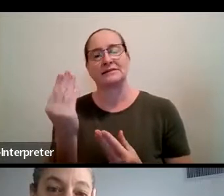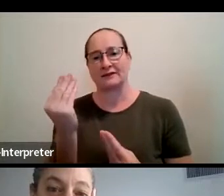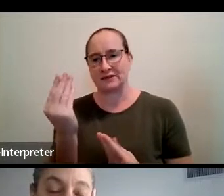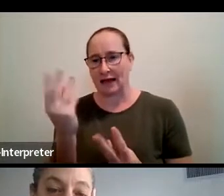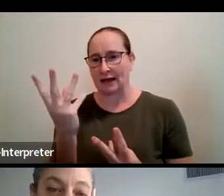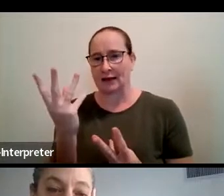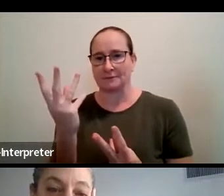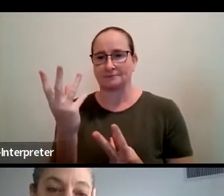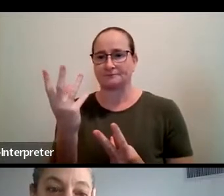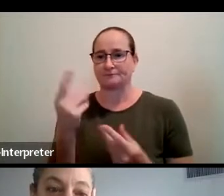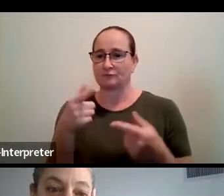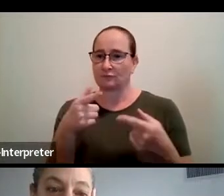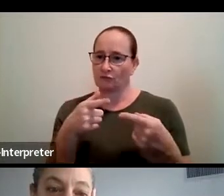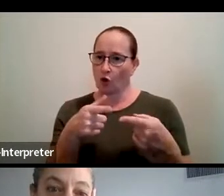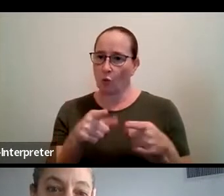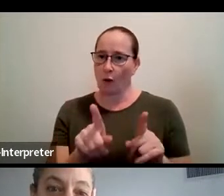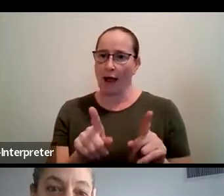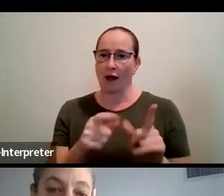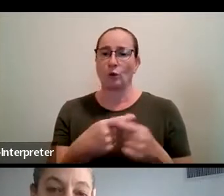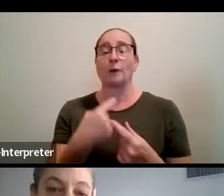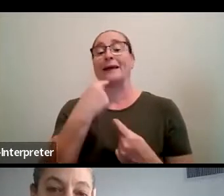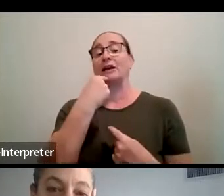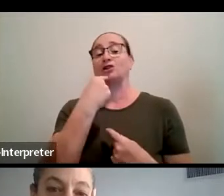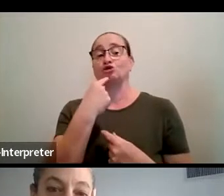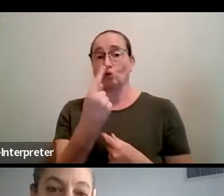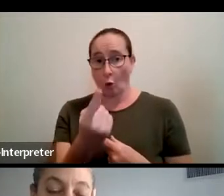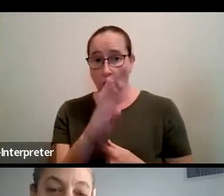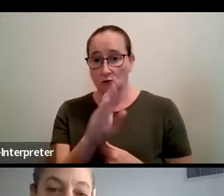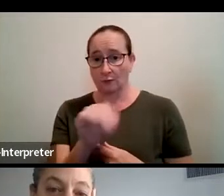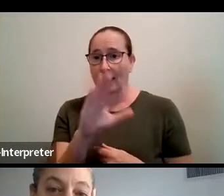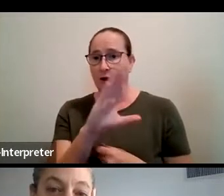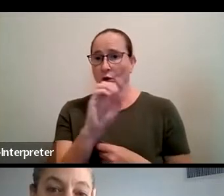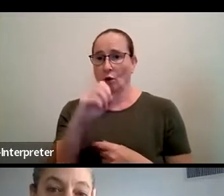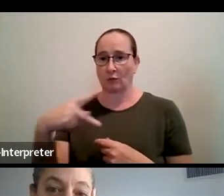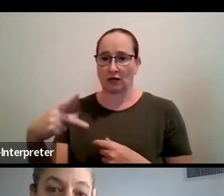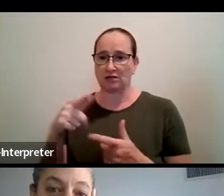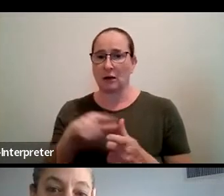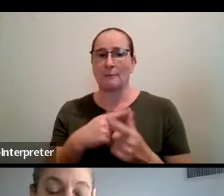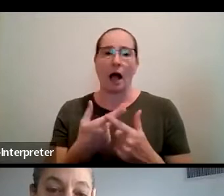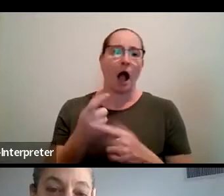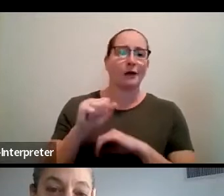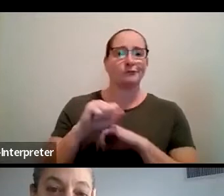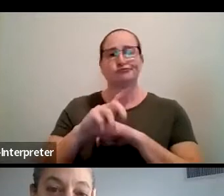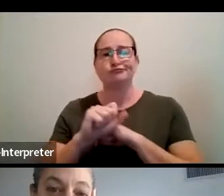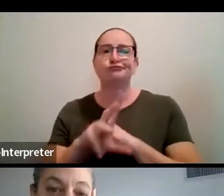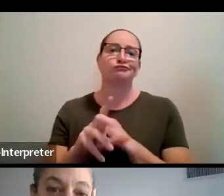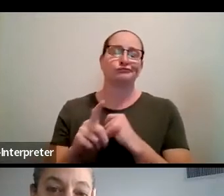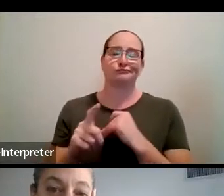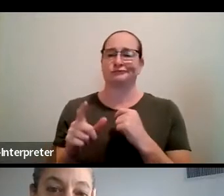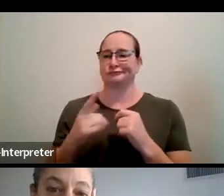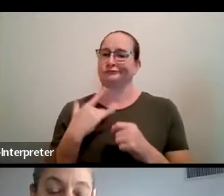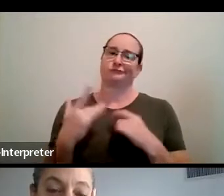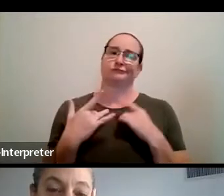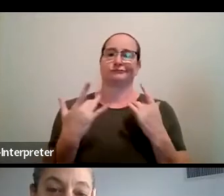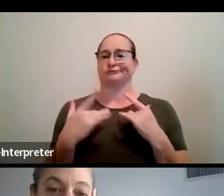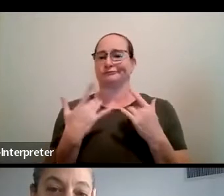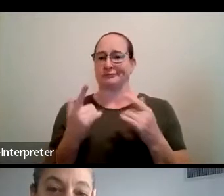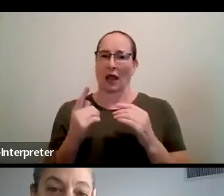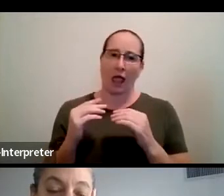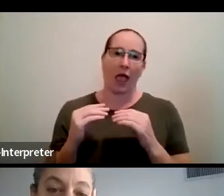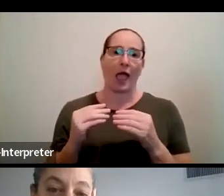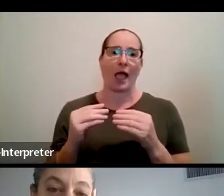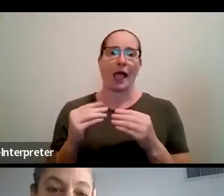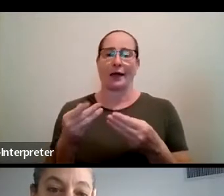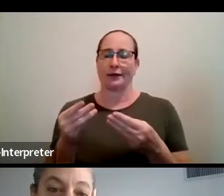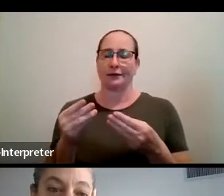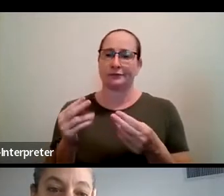that while we are being told by corporations through slick marketing campaigns and excessive lobbying that